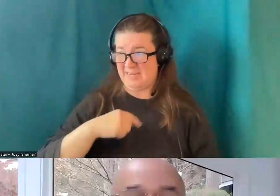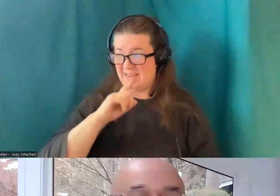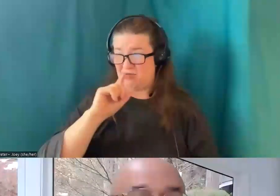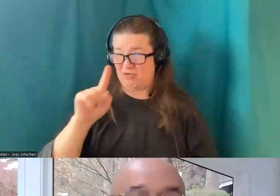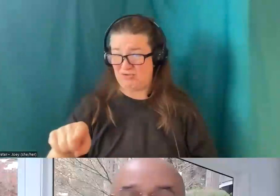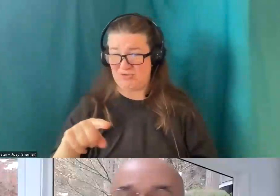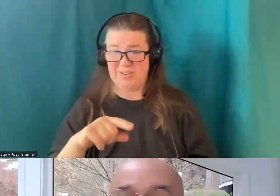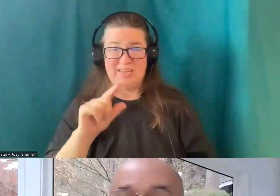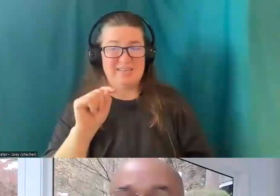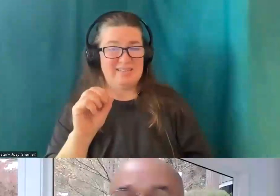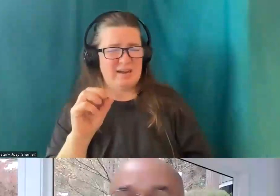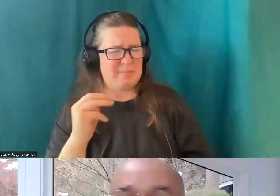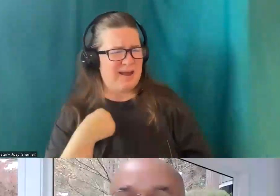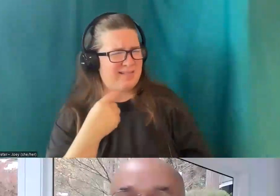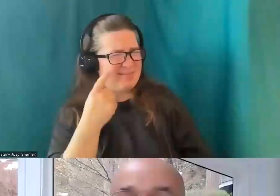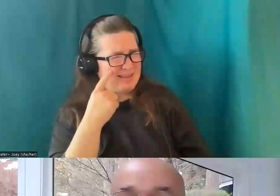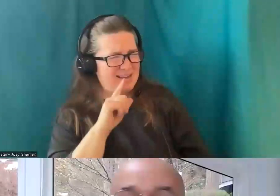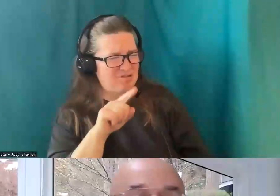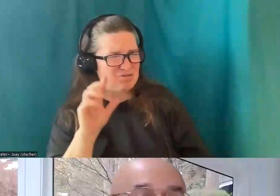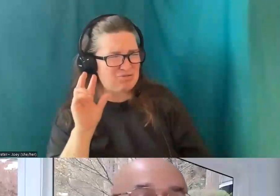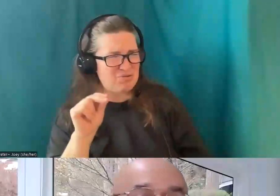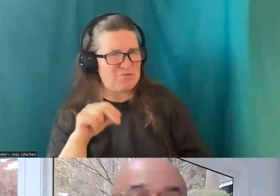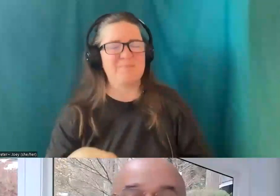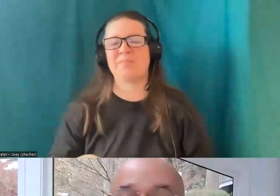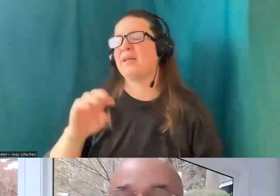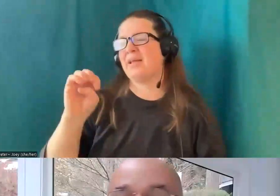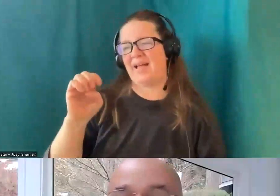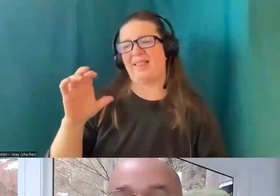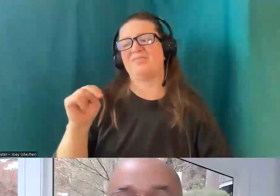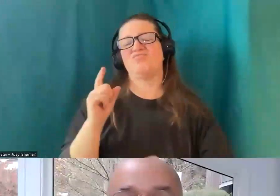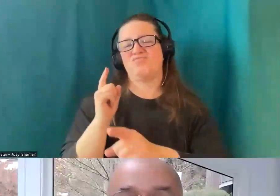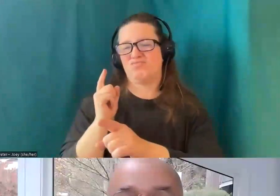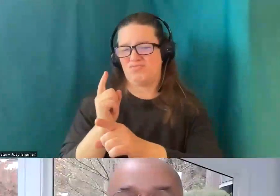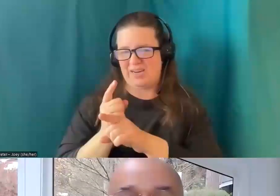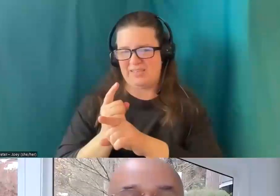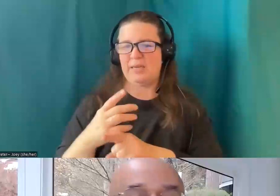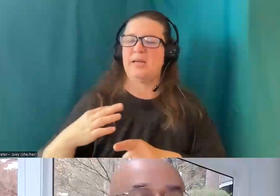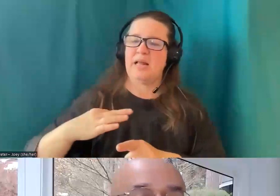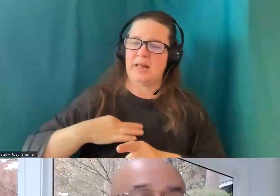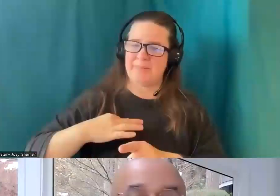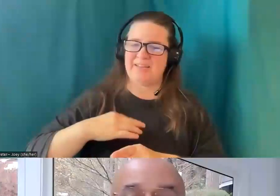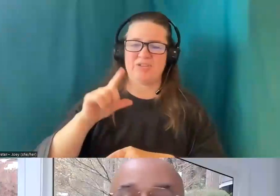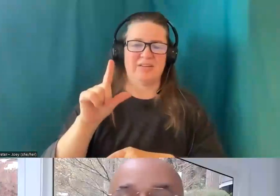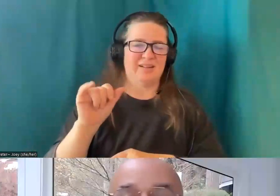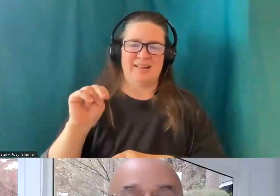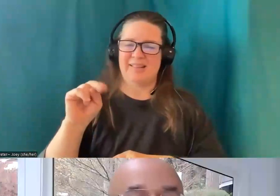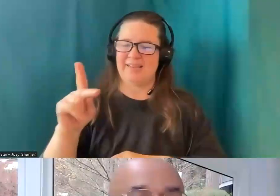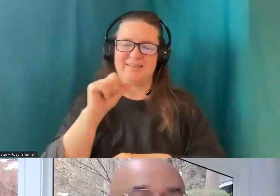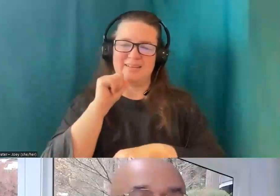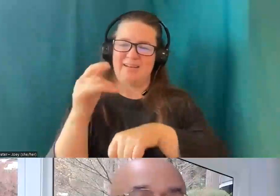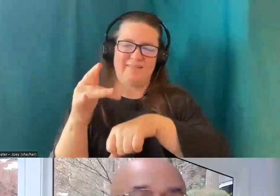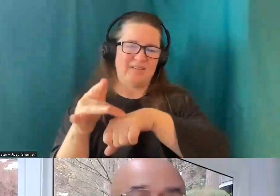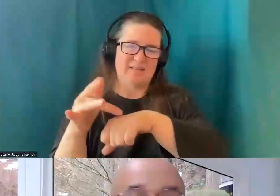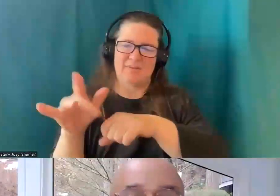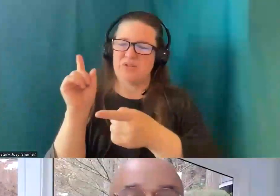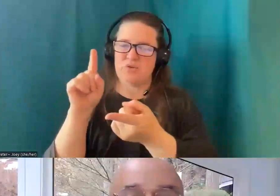the answer is no. Correct. So yeah, the application link is not available until January 4th. So at that time, you'll